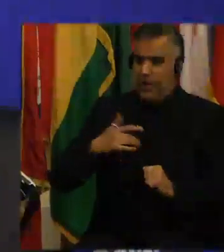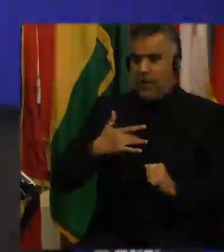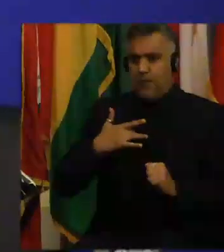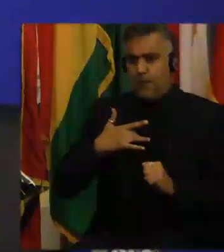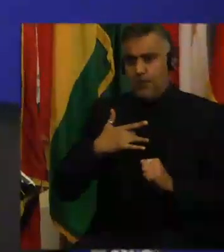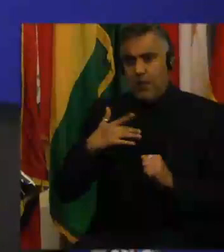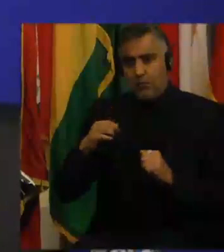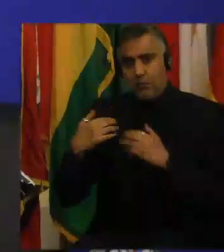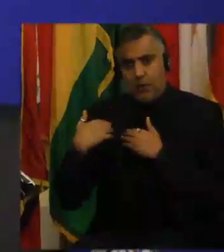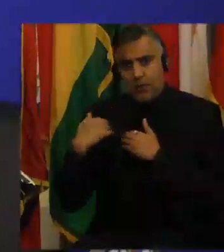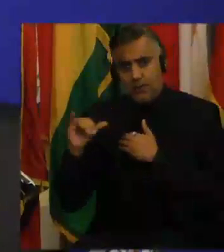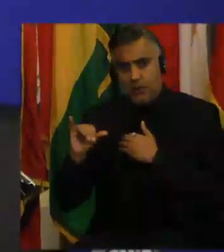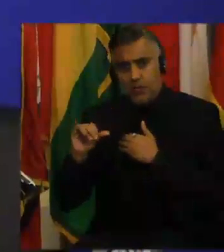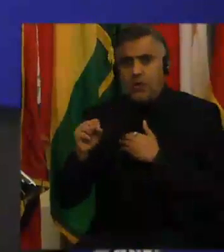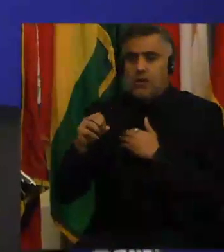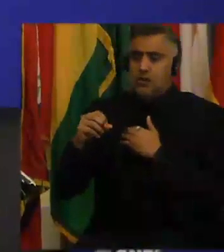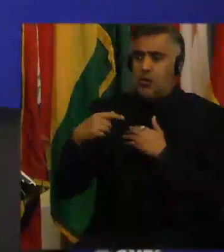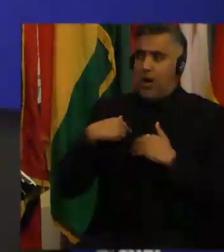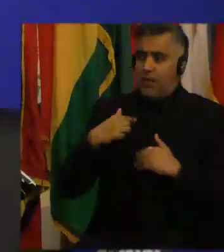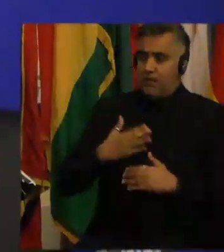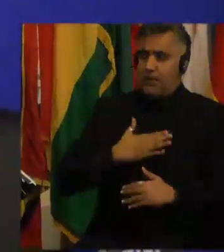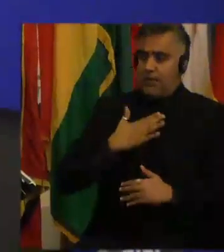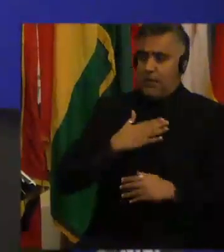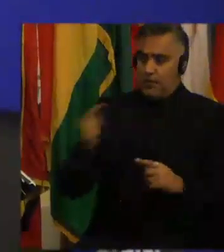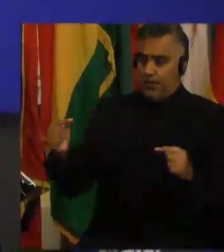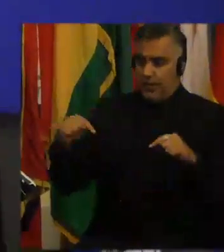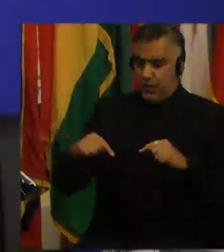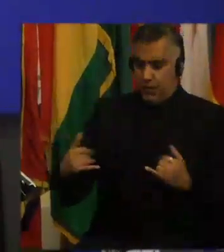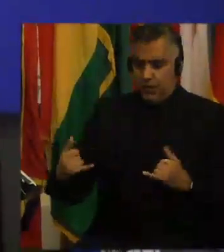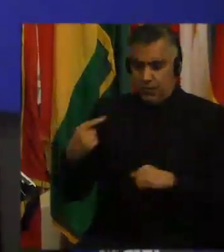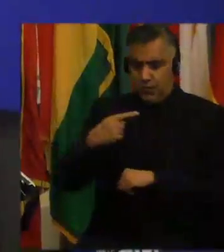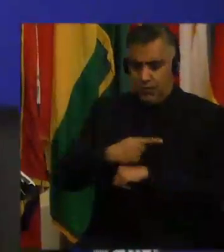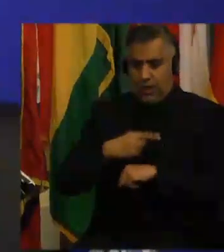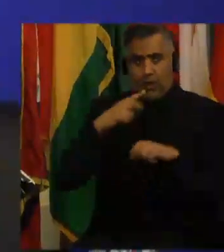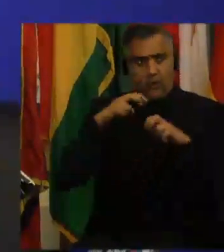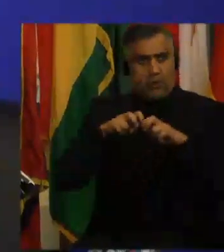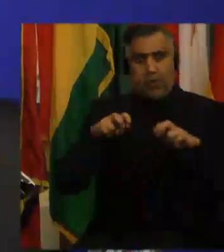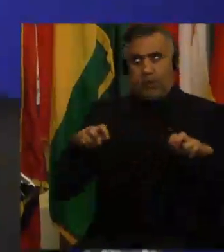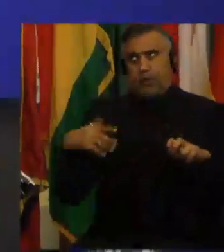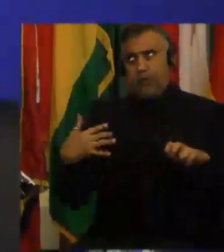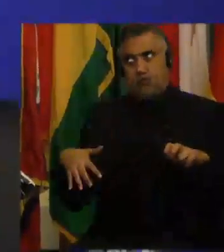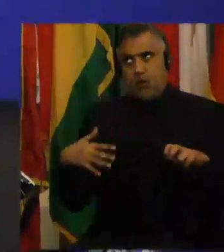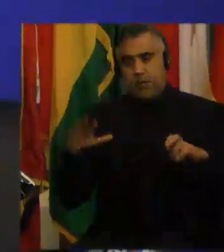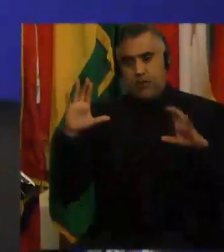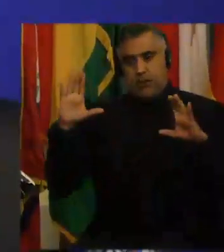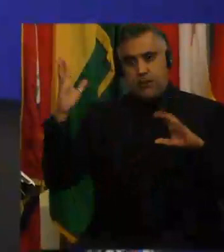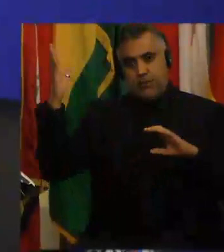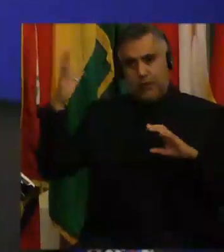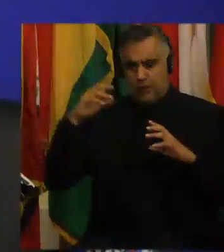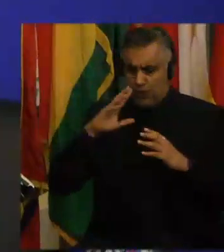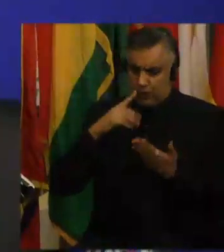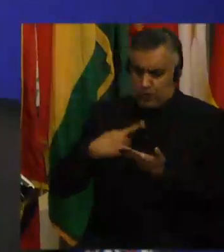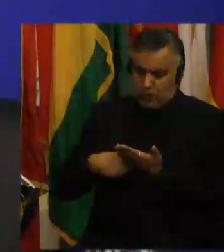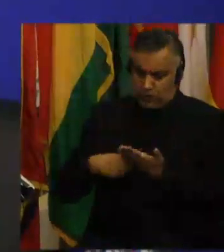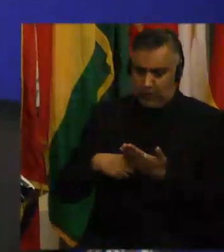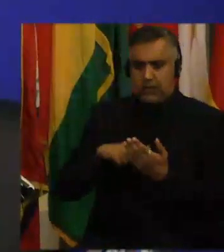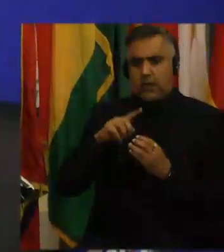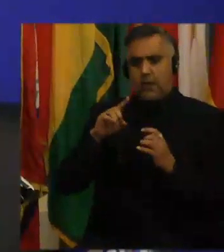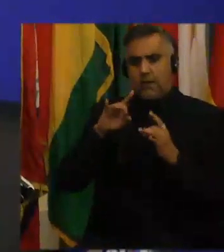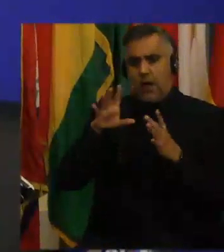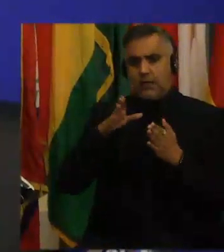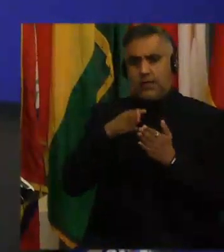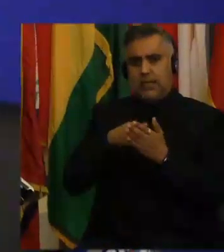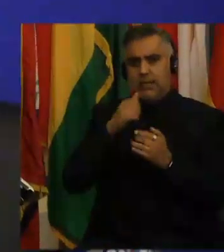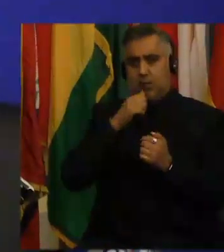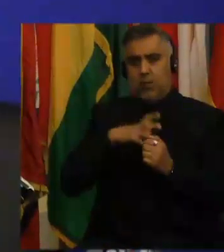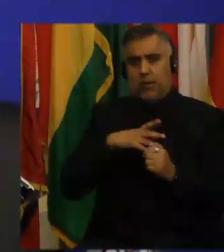of responsibility. So I'm extremely pleased to be here today with this panel of incredible speakers to address an issue of violence against women.